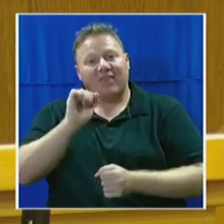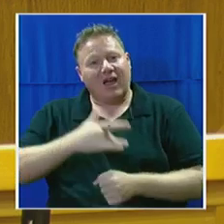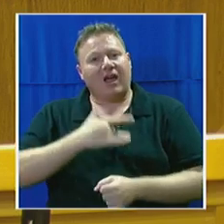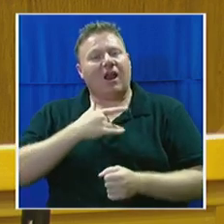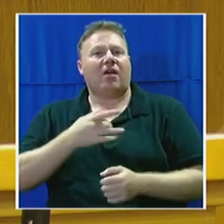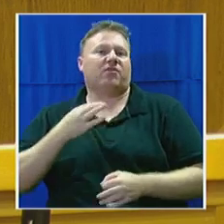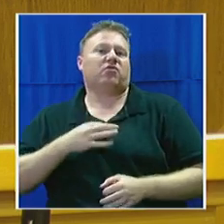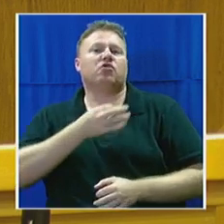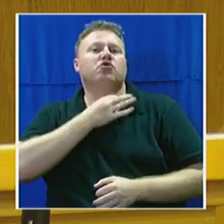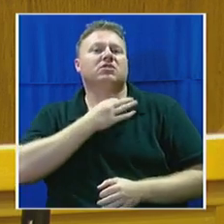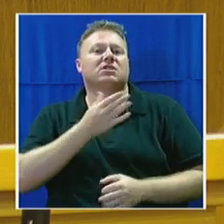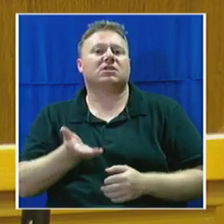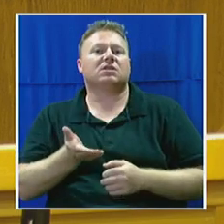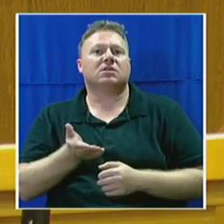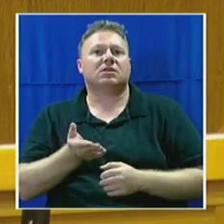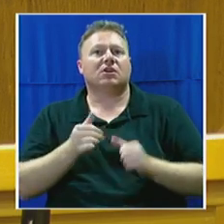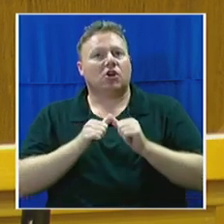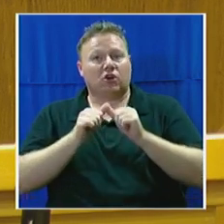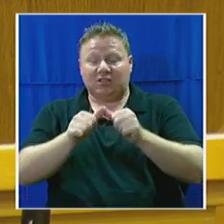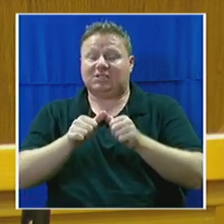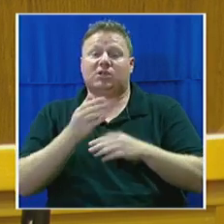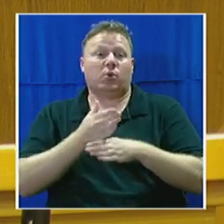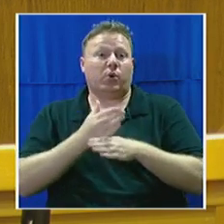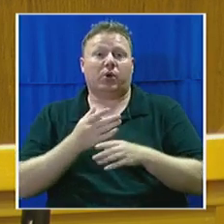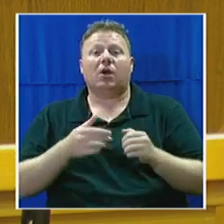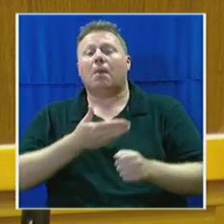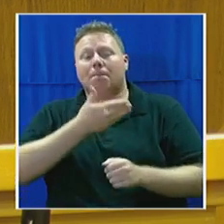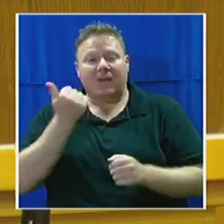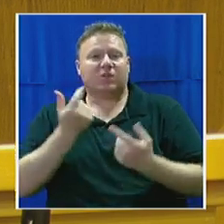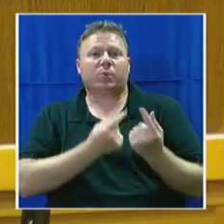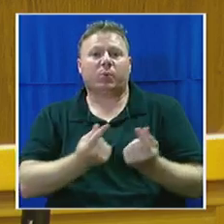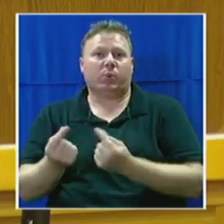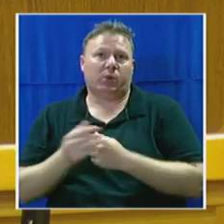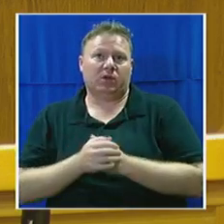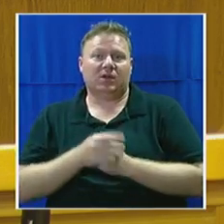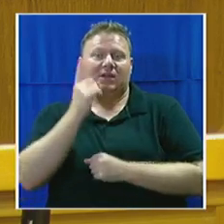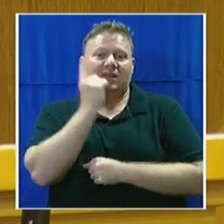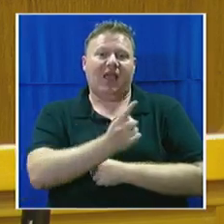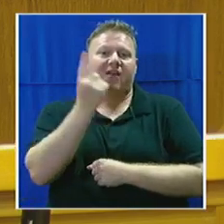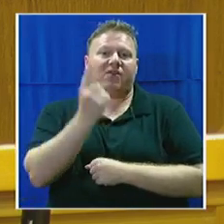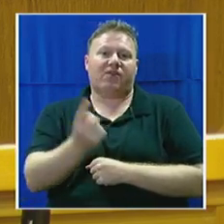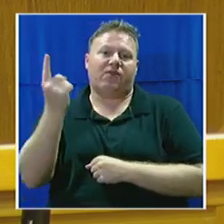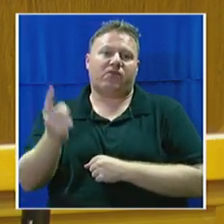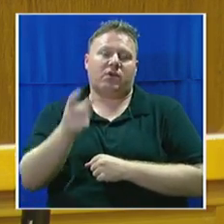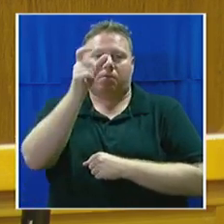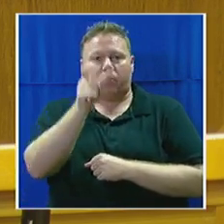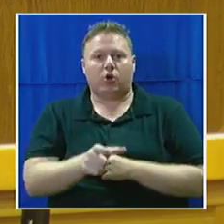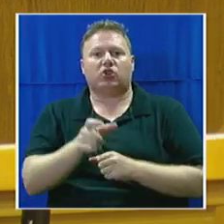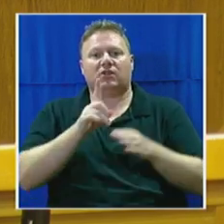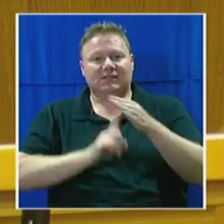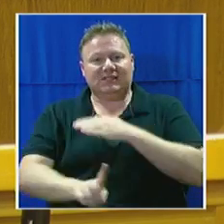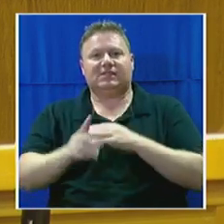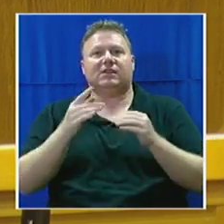risk. They are working consistently. They are doing their best. I'm told that every single person entering the